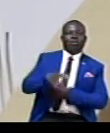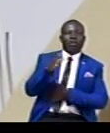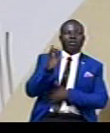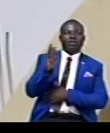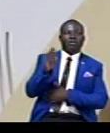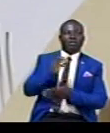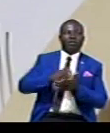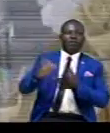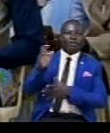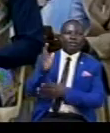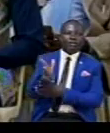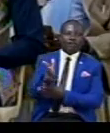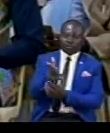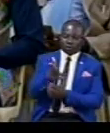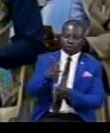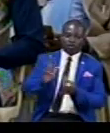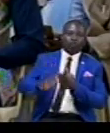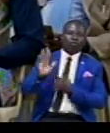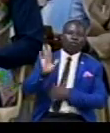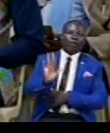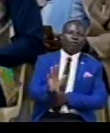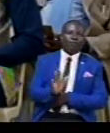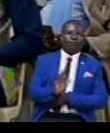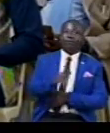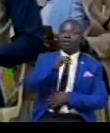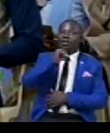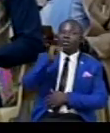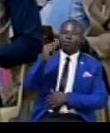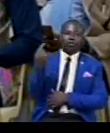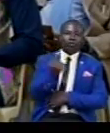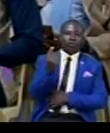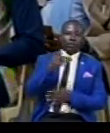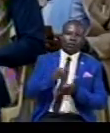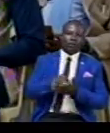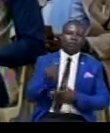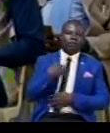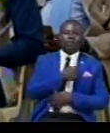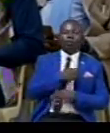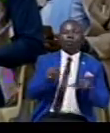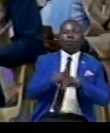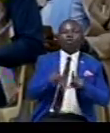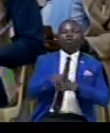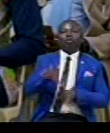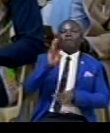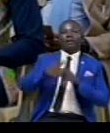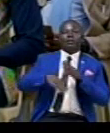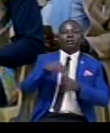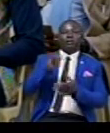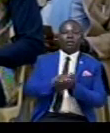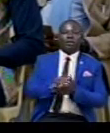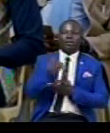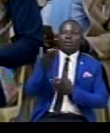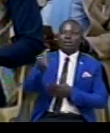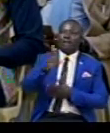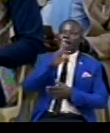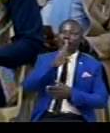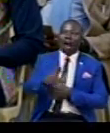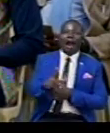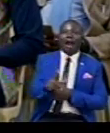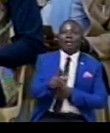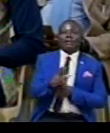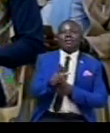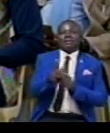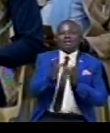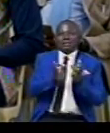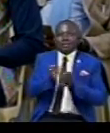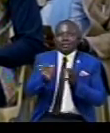3 to 5. Not only that, we also find out that there are prescribed animals for